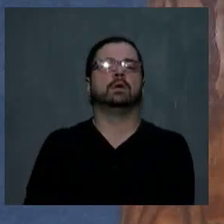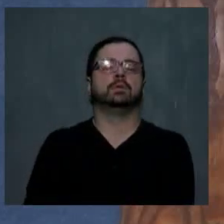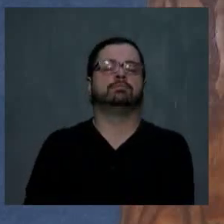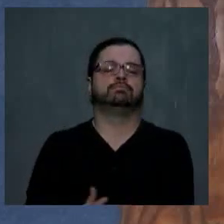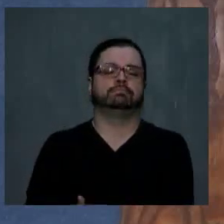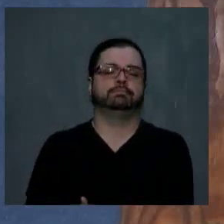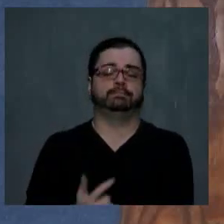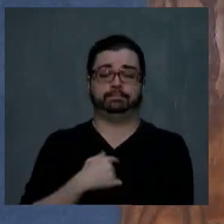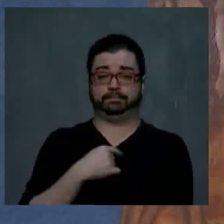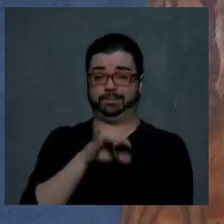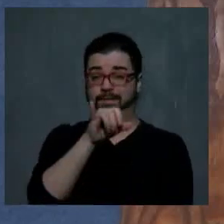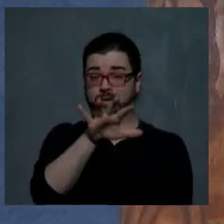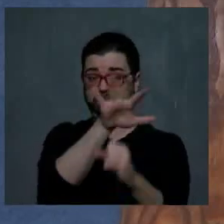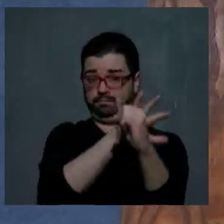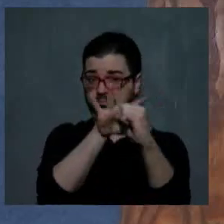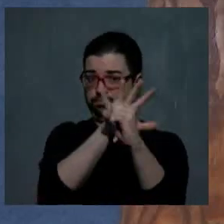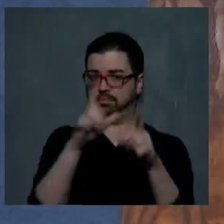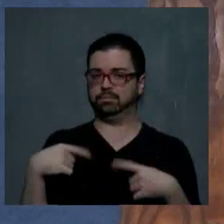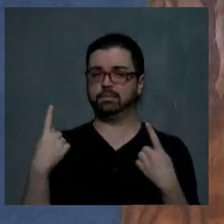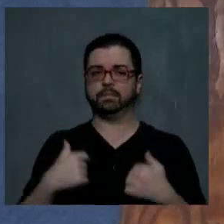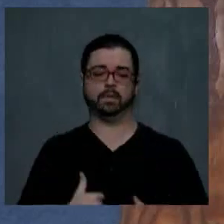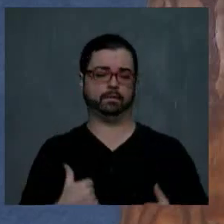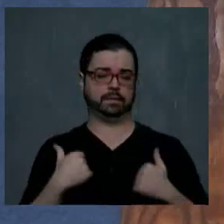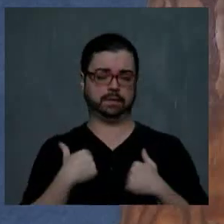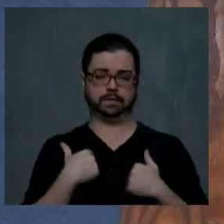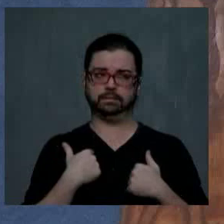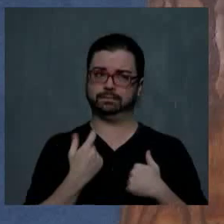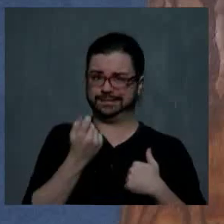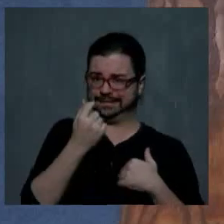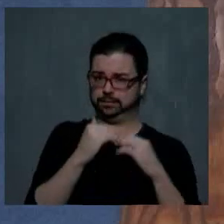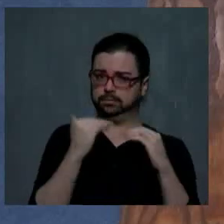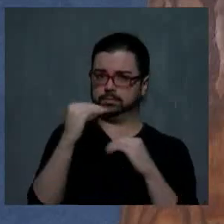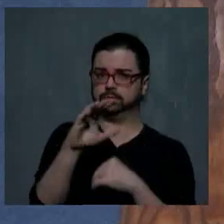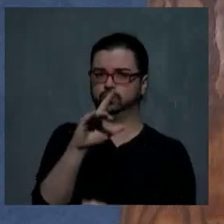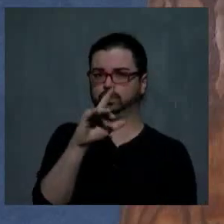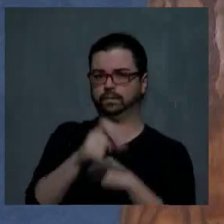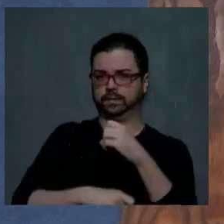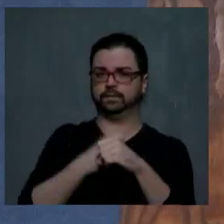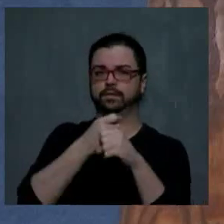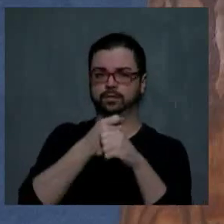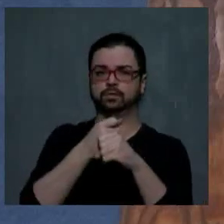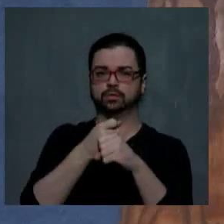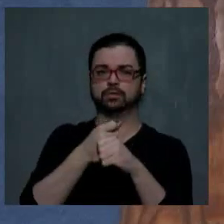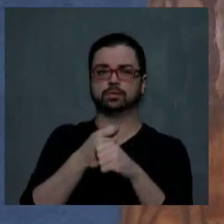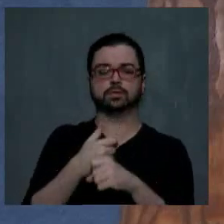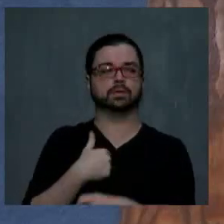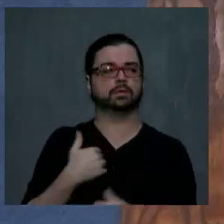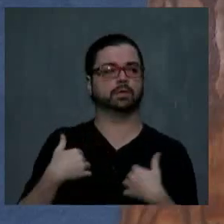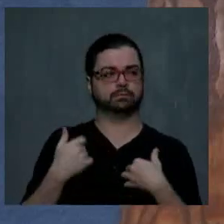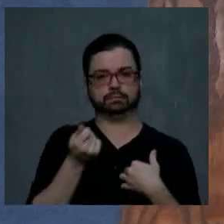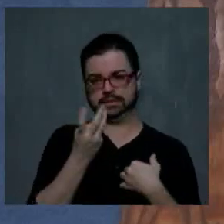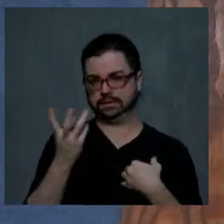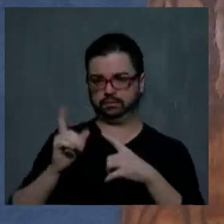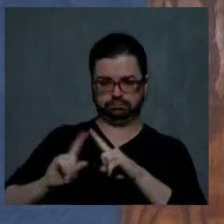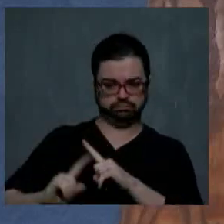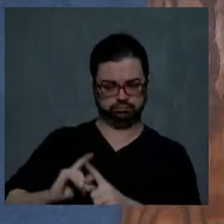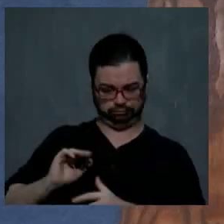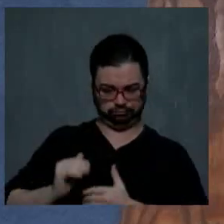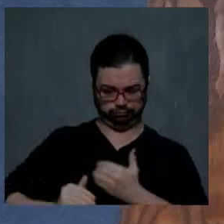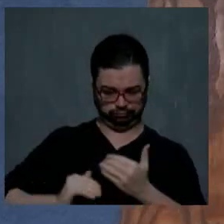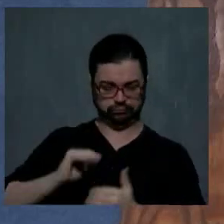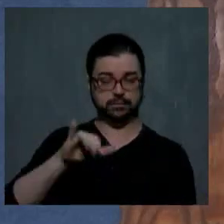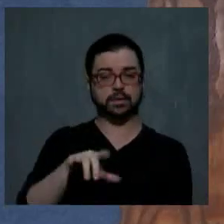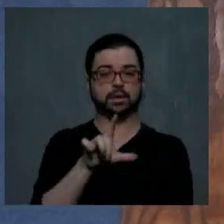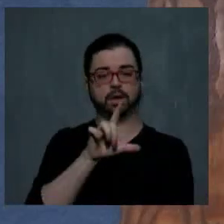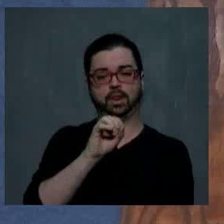I've lived at this location a little over 25 years, went through several different processes. Lot 5, which